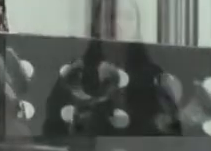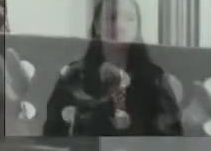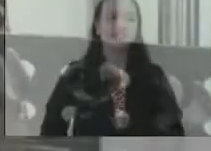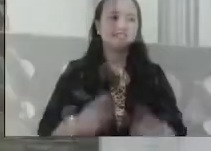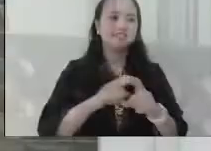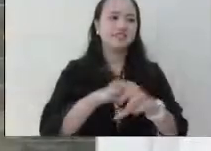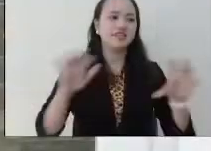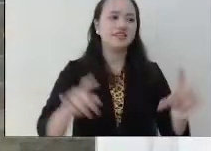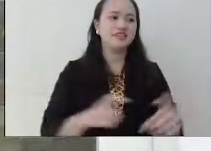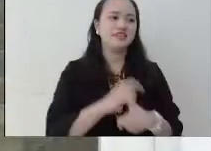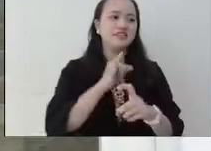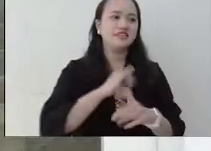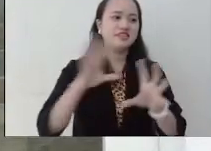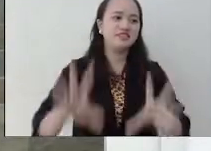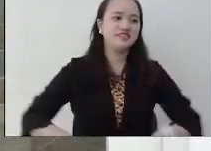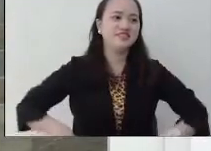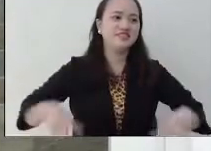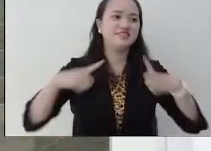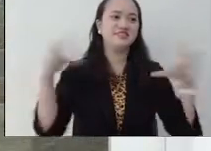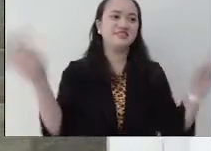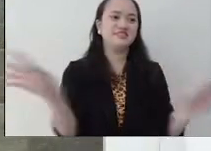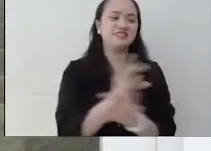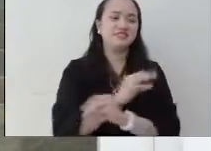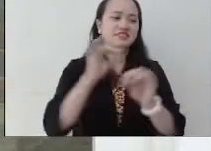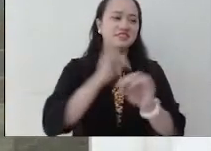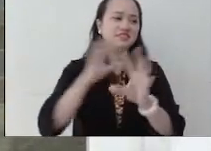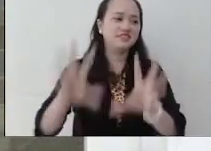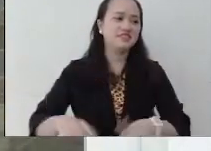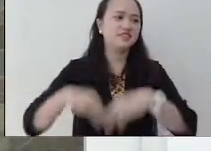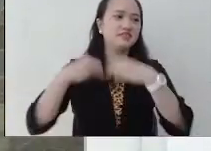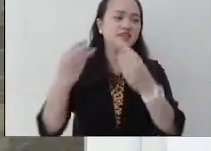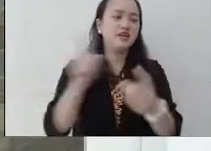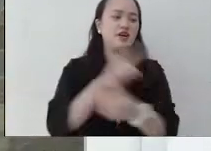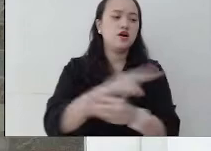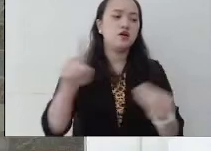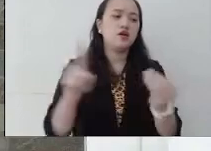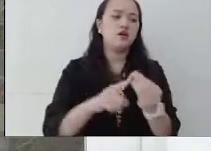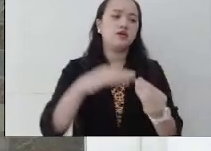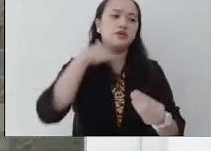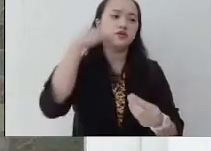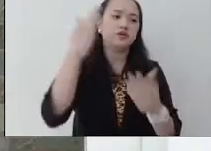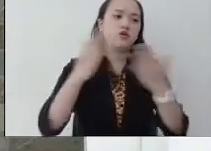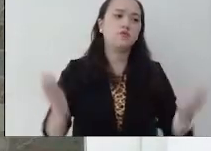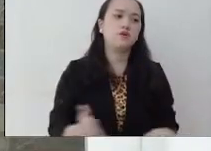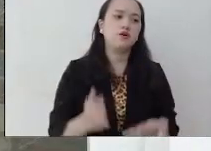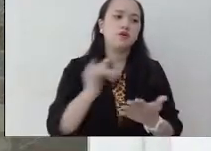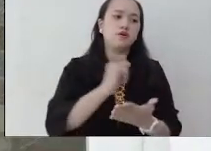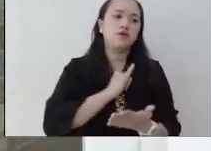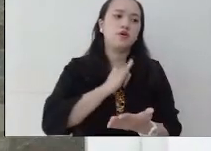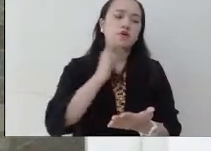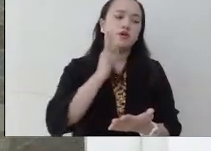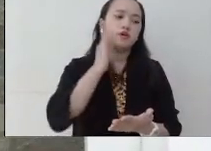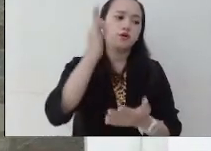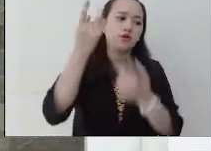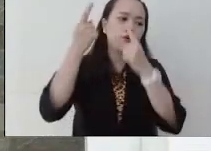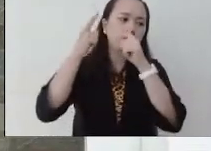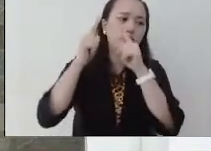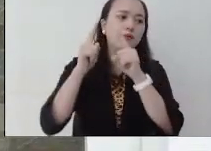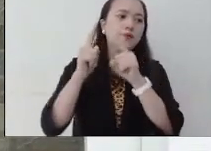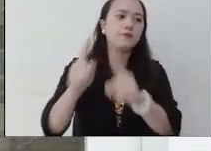In sin I was living, no thought was I given of dying, where I would